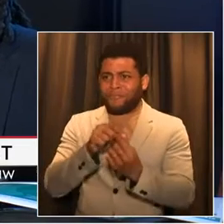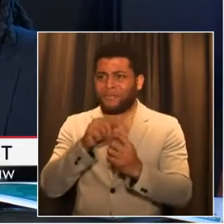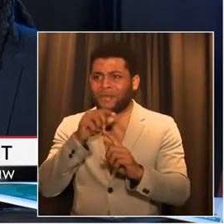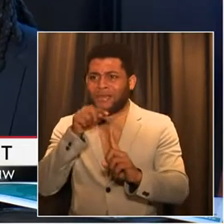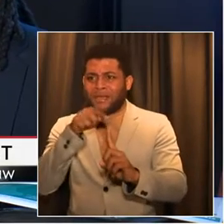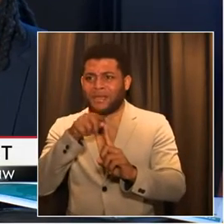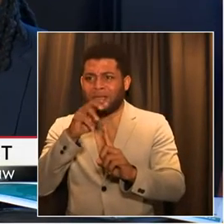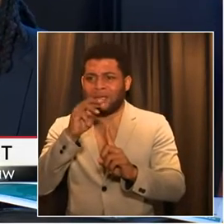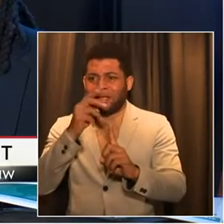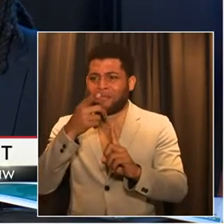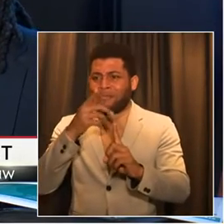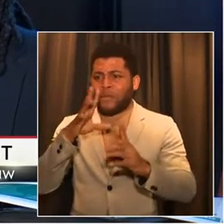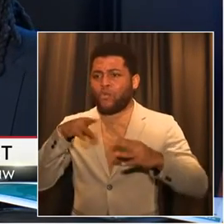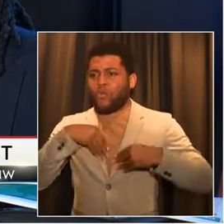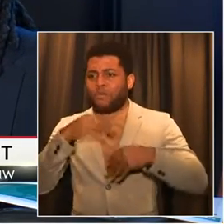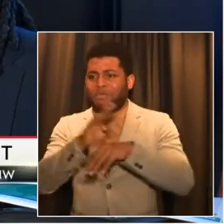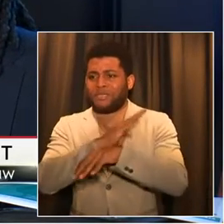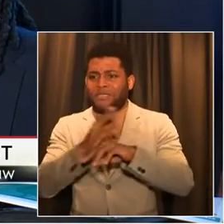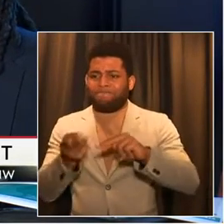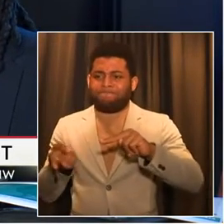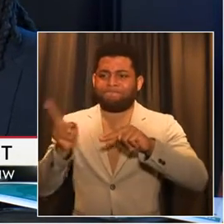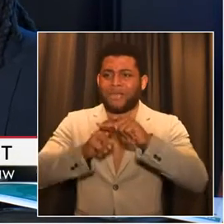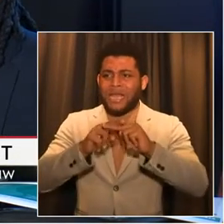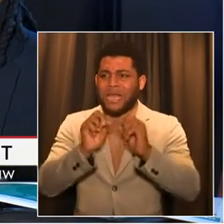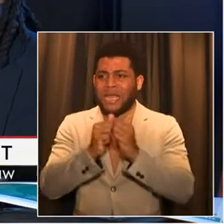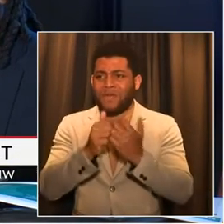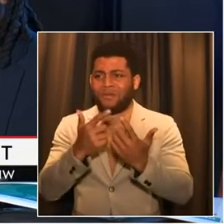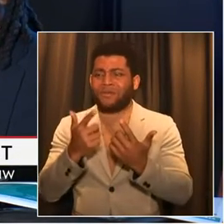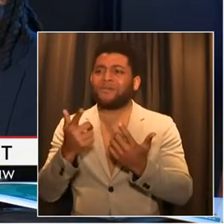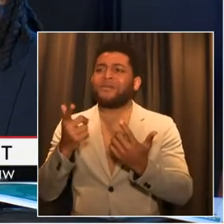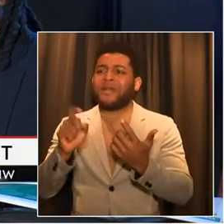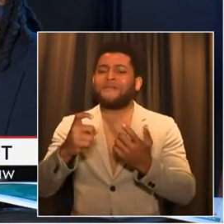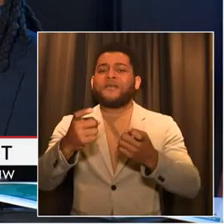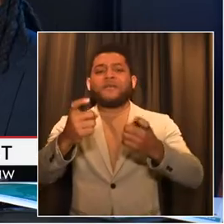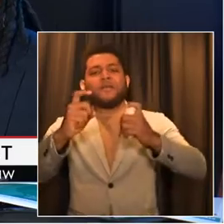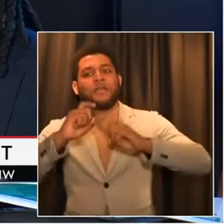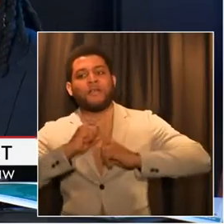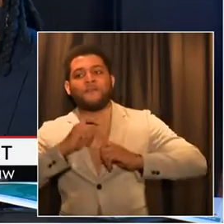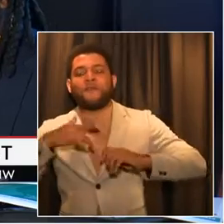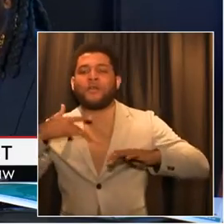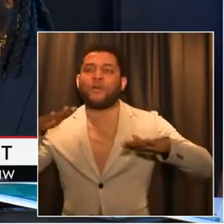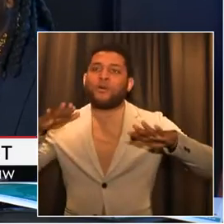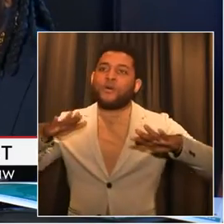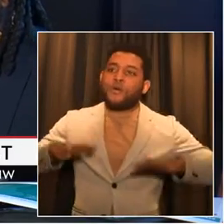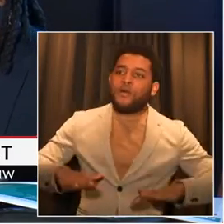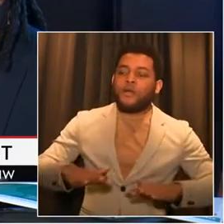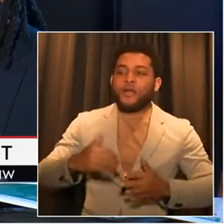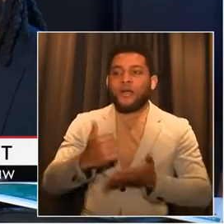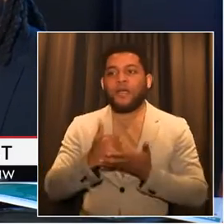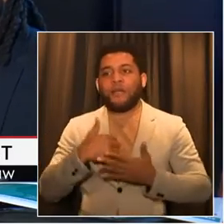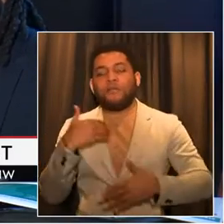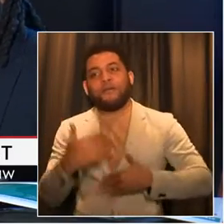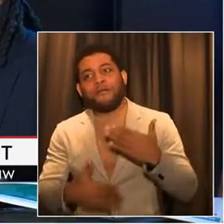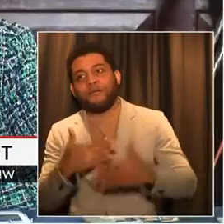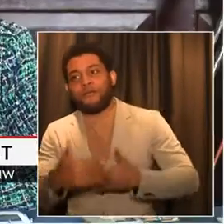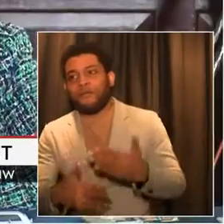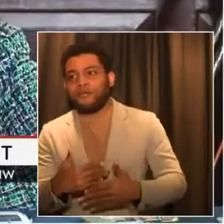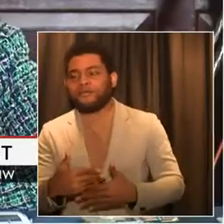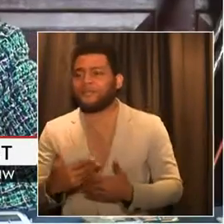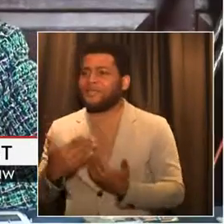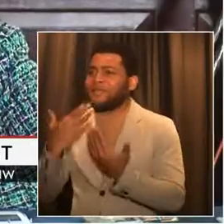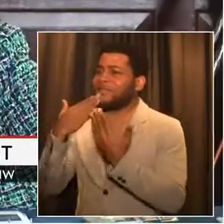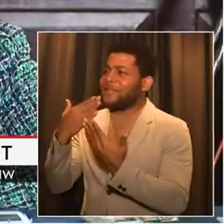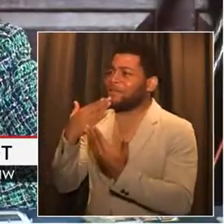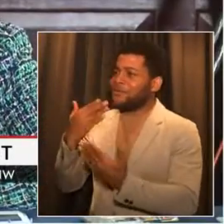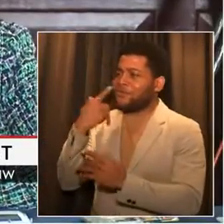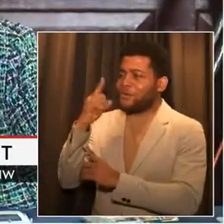things you can give me. It give me some ease and some ability to support. Well, thank you for that question, and I am happy to have the Deputy Mayor give